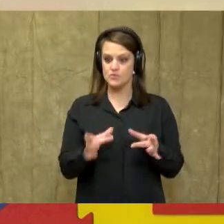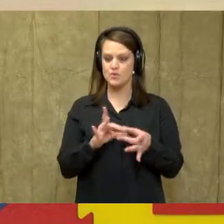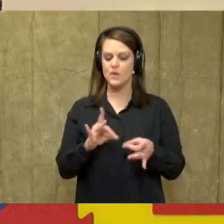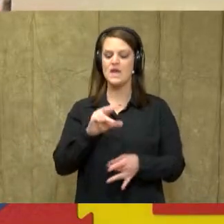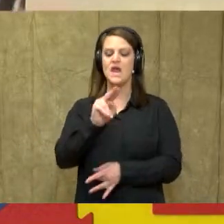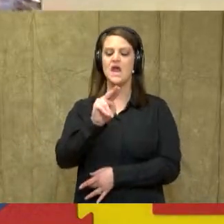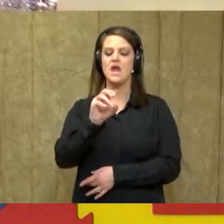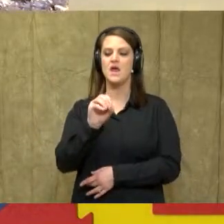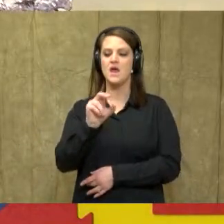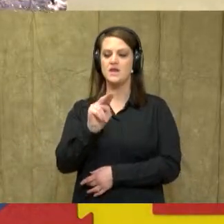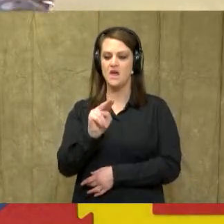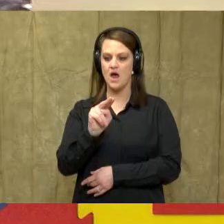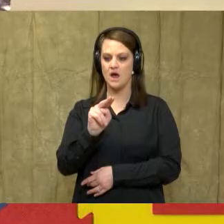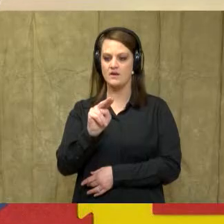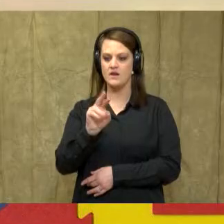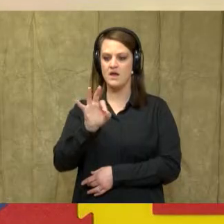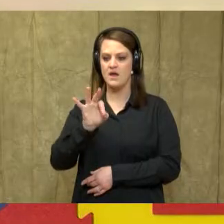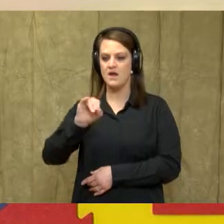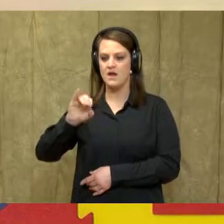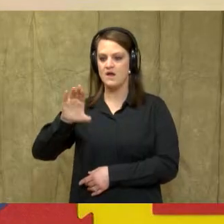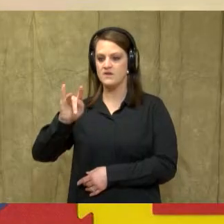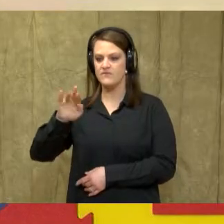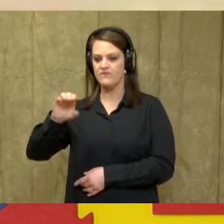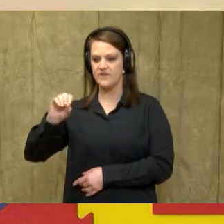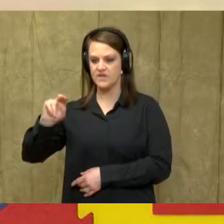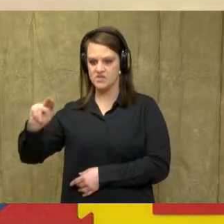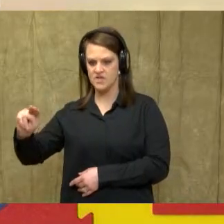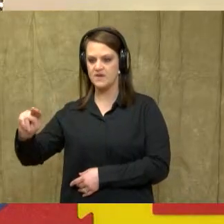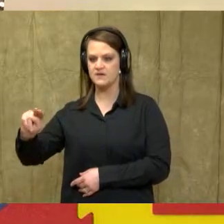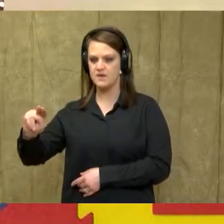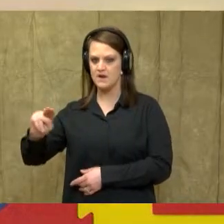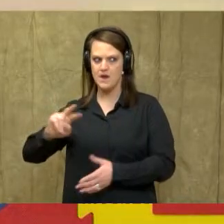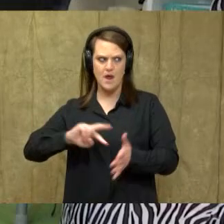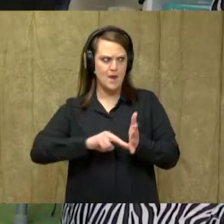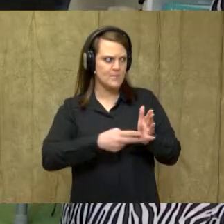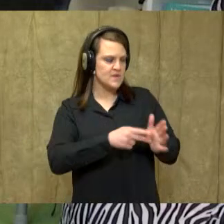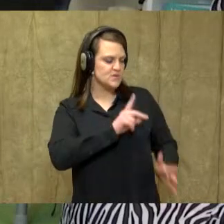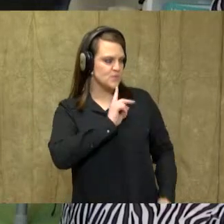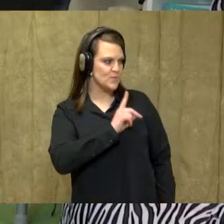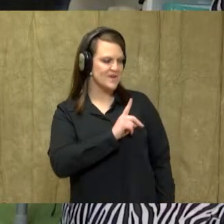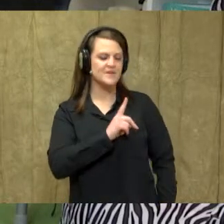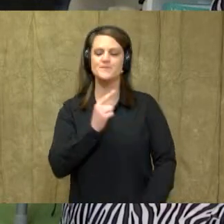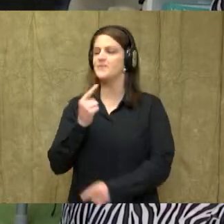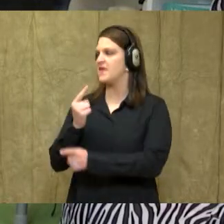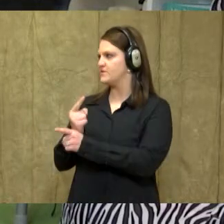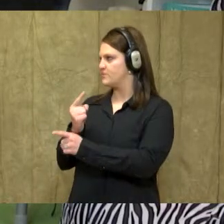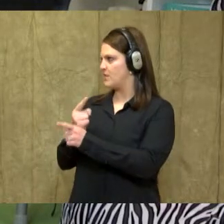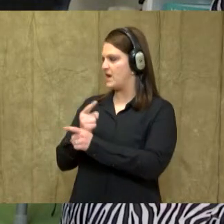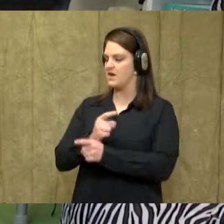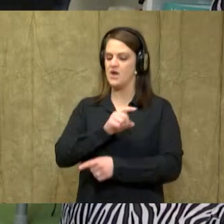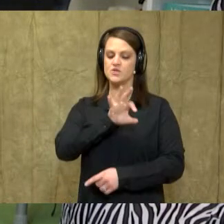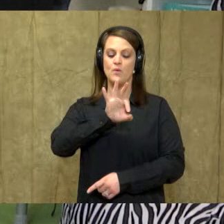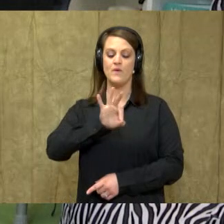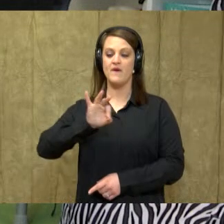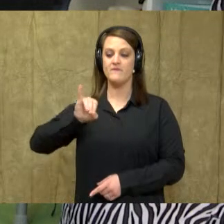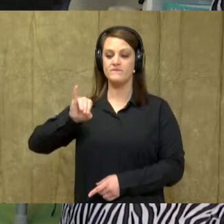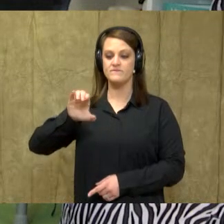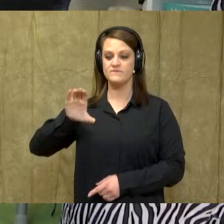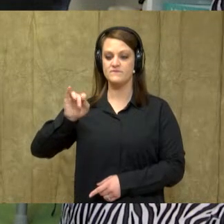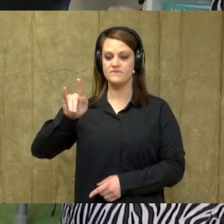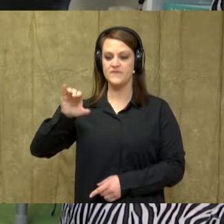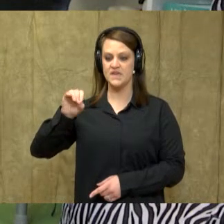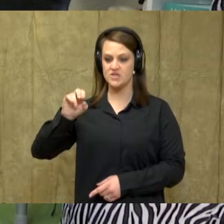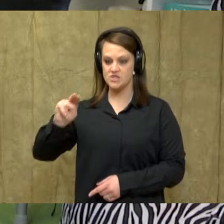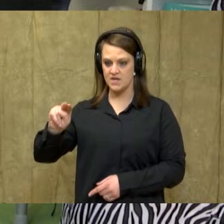means it's real? It's real, that's right. Okay, so a fiction story is one that's not real, and